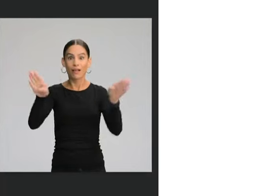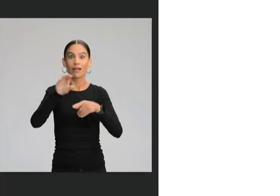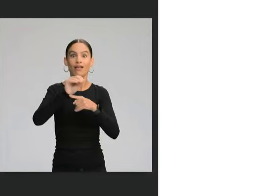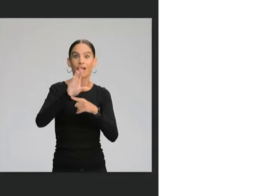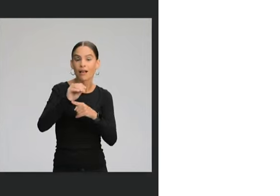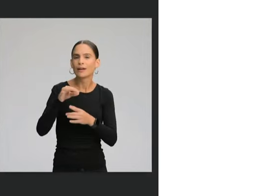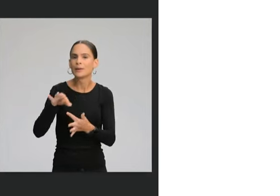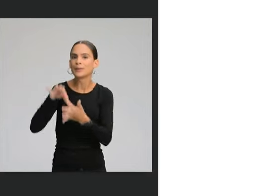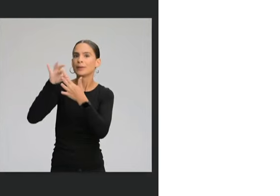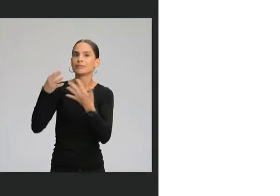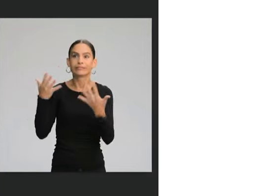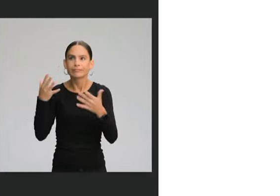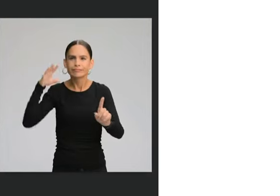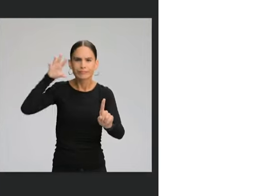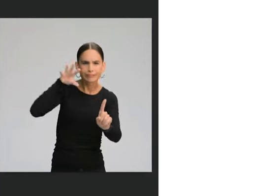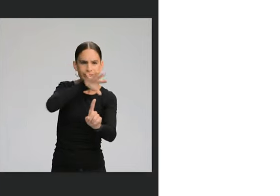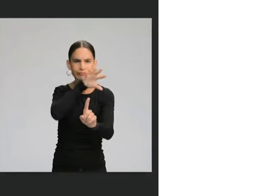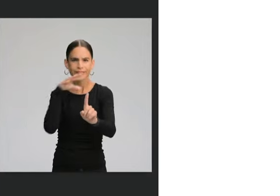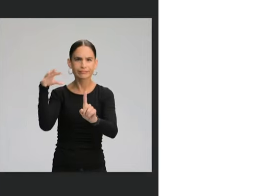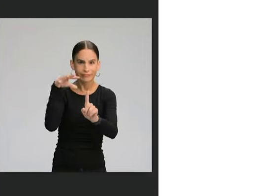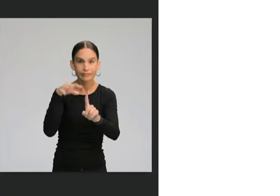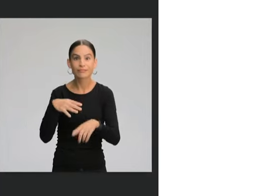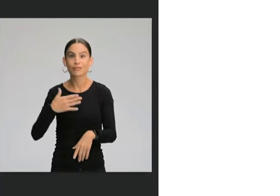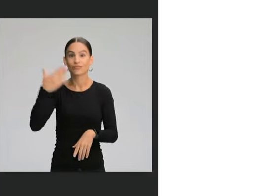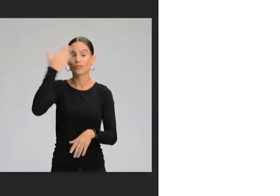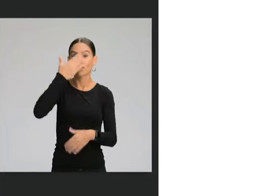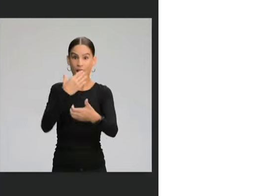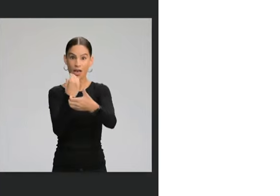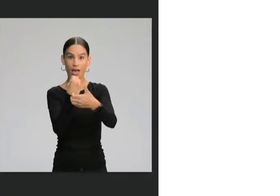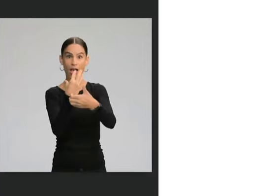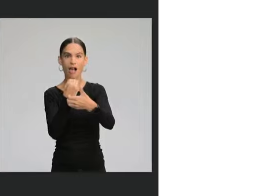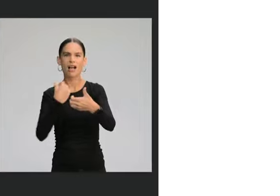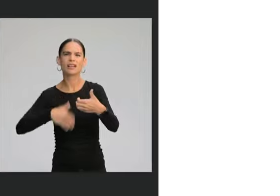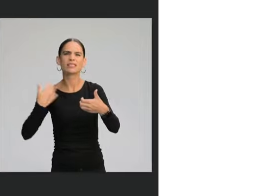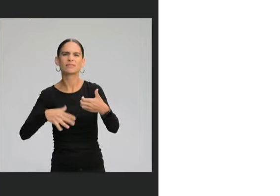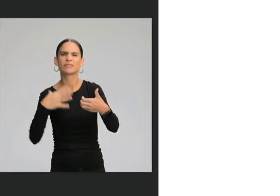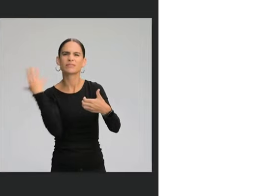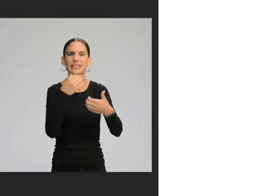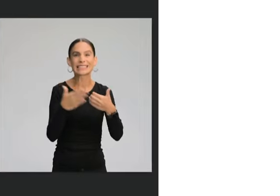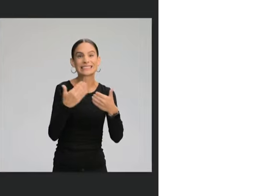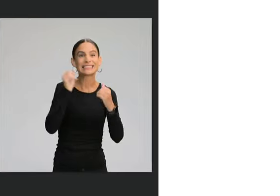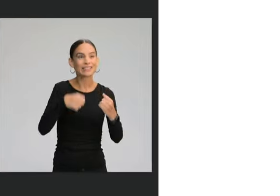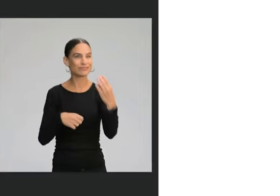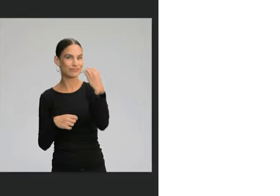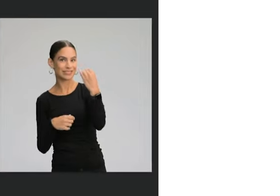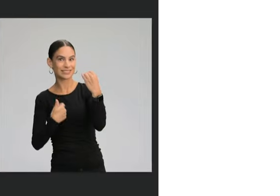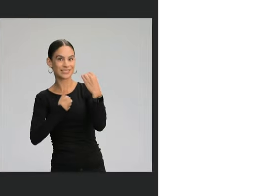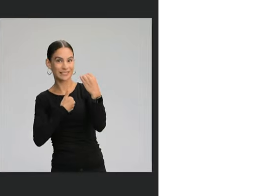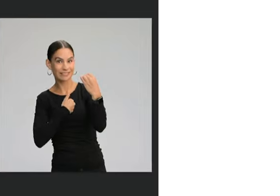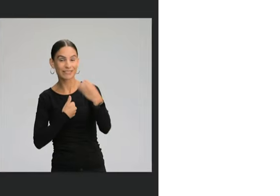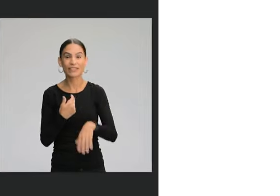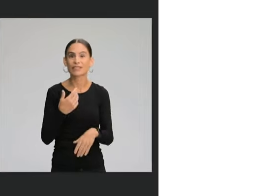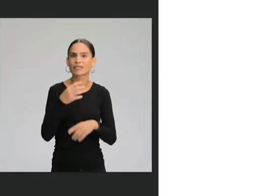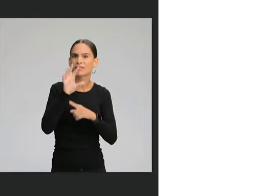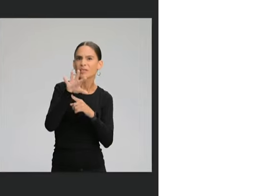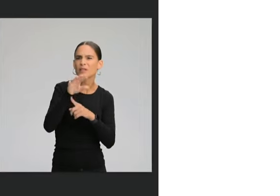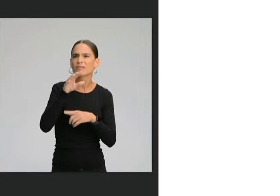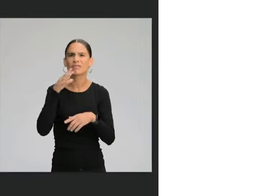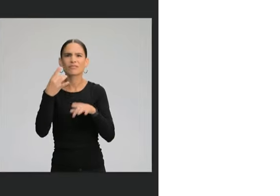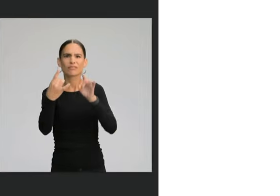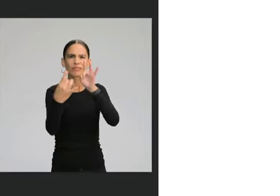perspectives. Okay. The front camera enables great-looking selfies, high-quality video during FaceTime, and so much